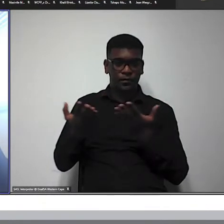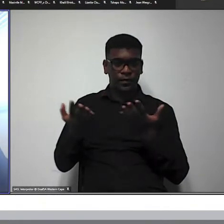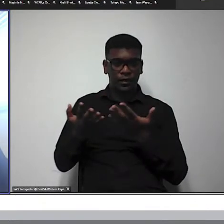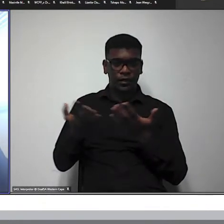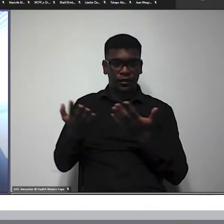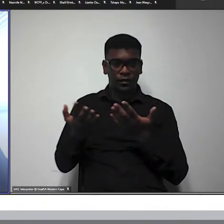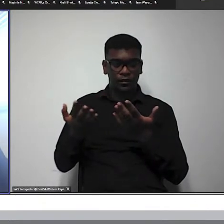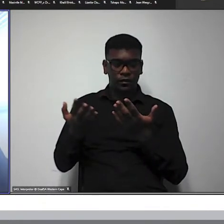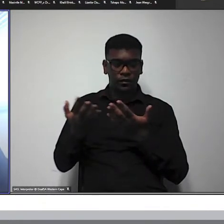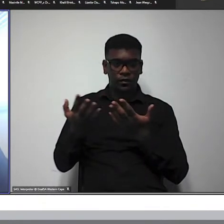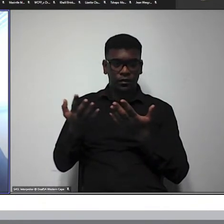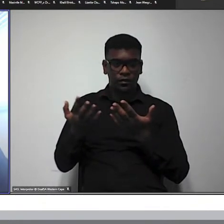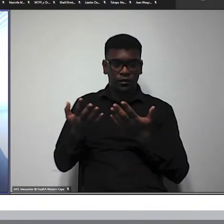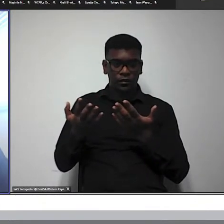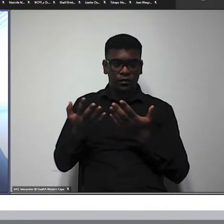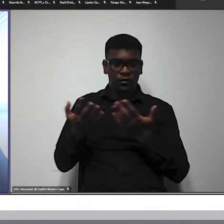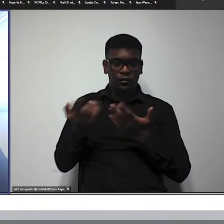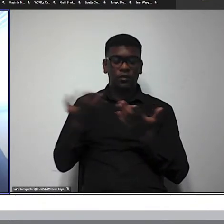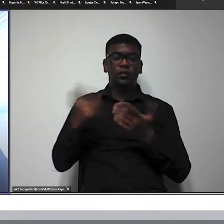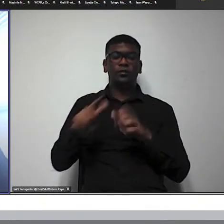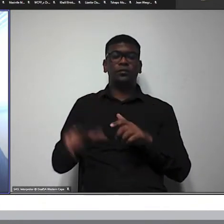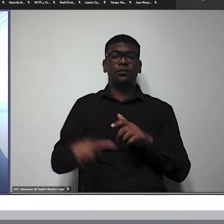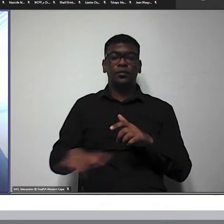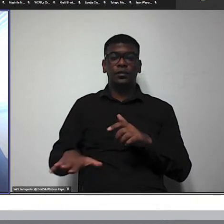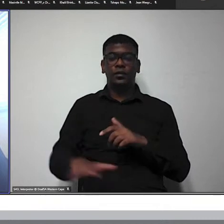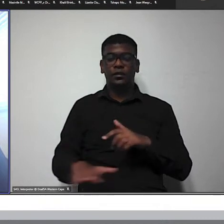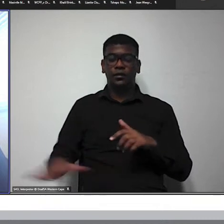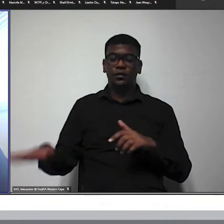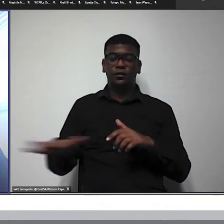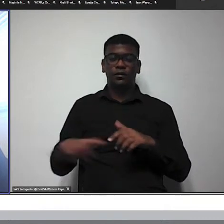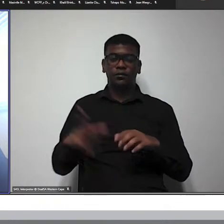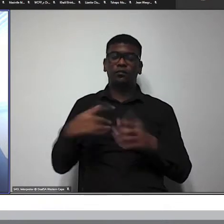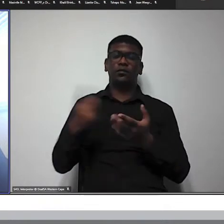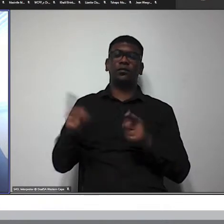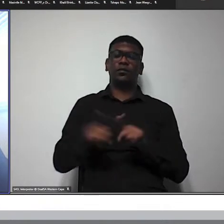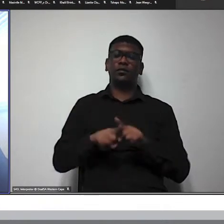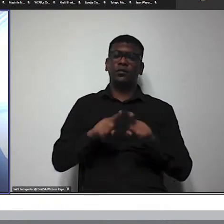our you know, lower level people are actually also, you know, gaining